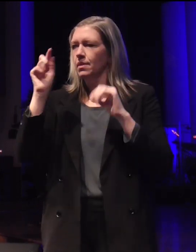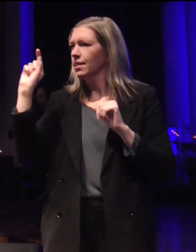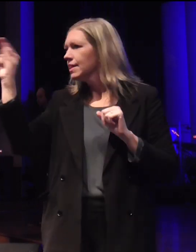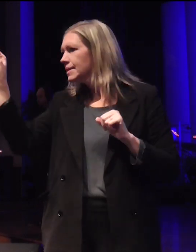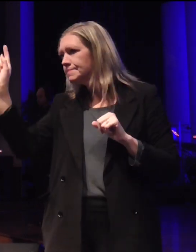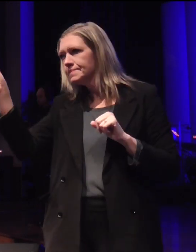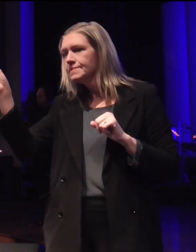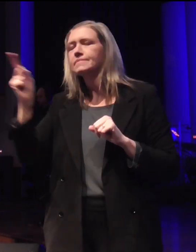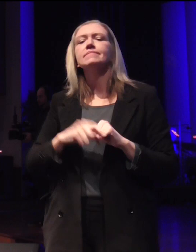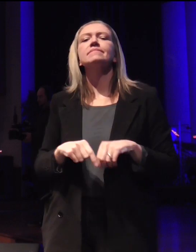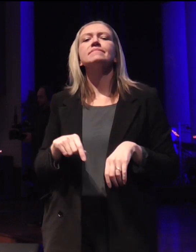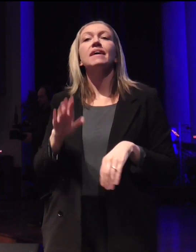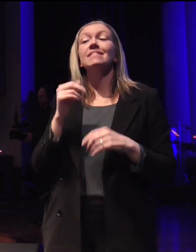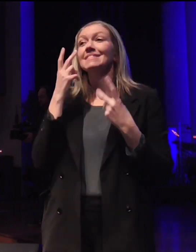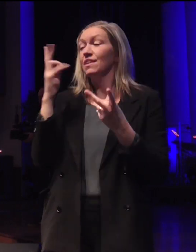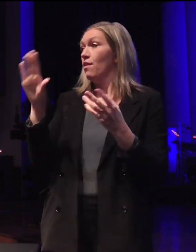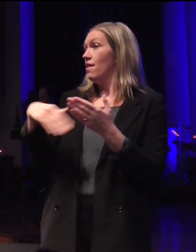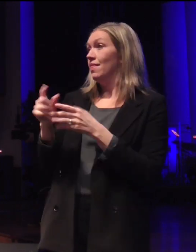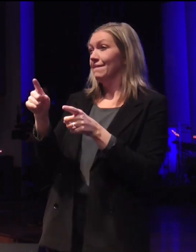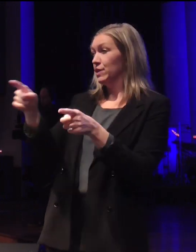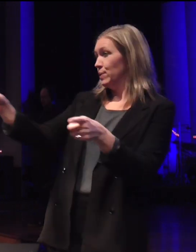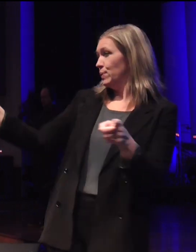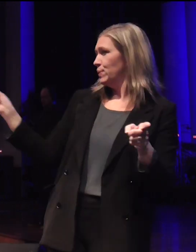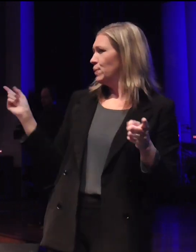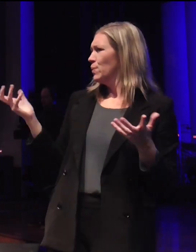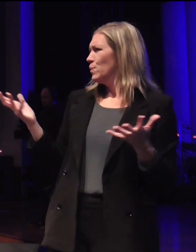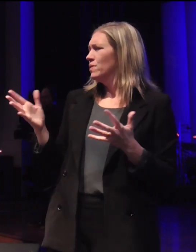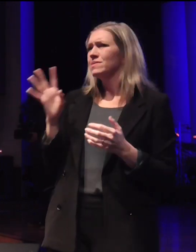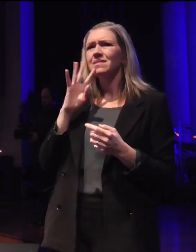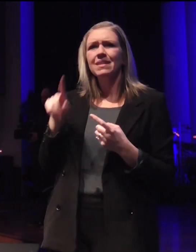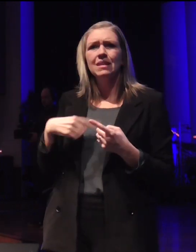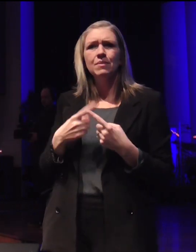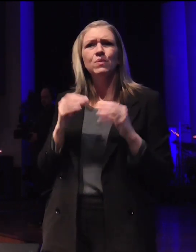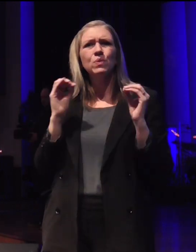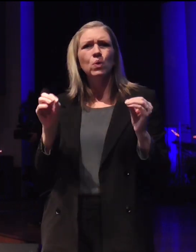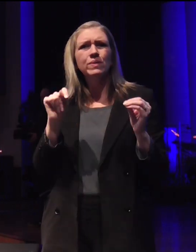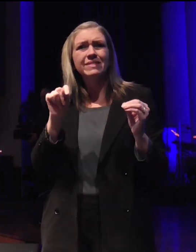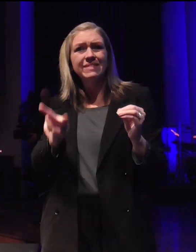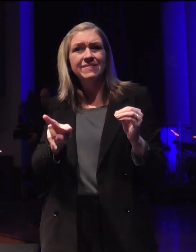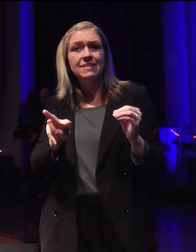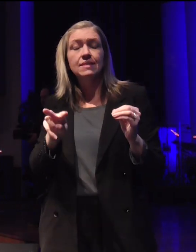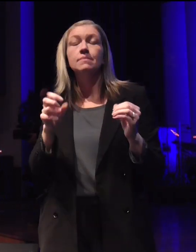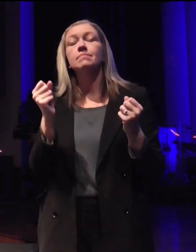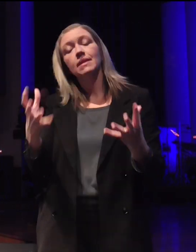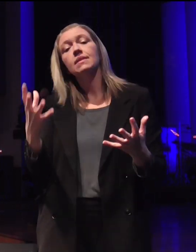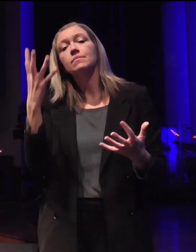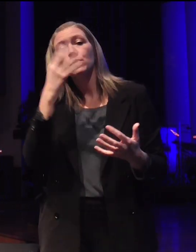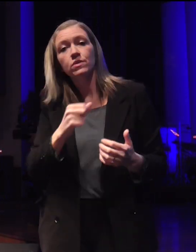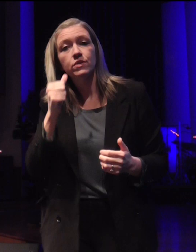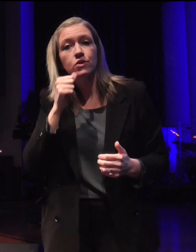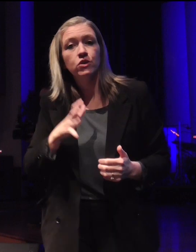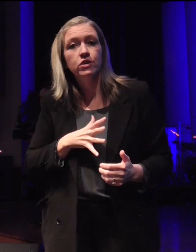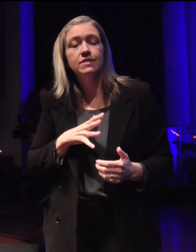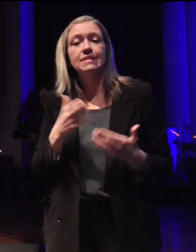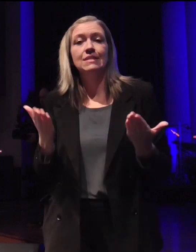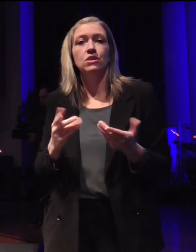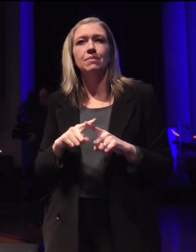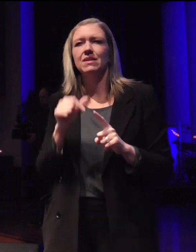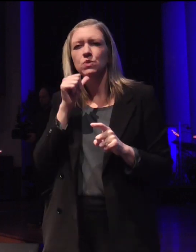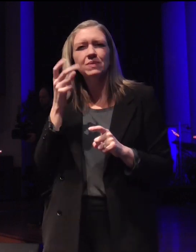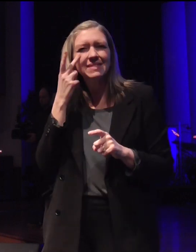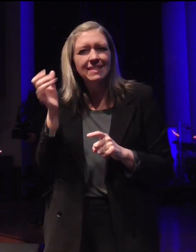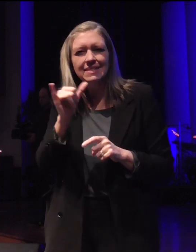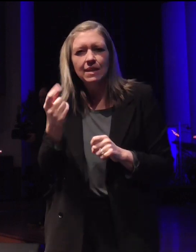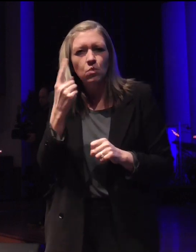yourself. And so all you hear, and what are you talking about? There's no TV with well, there's a number of gorgeous girls here, but I don't see the one that she